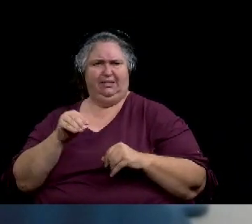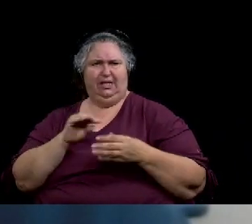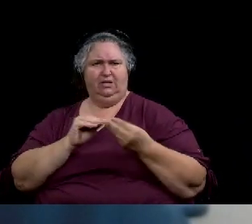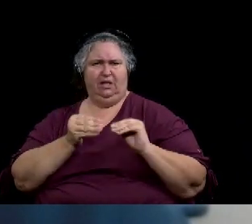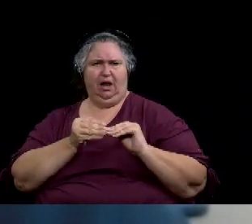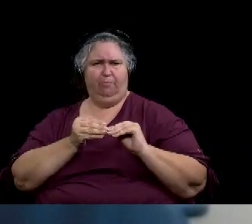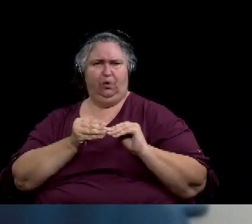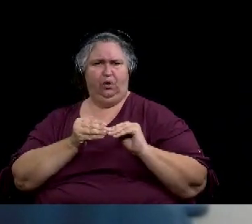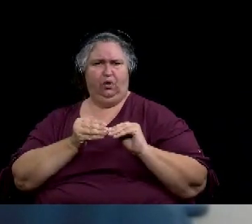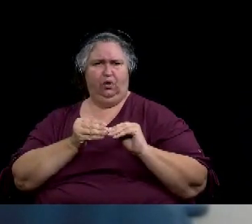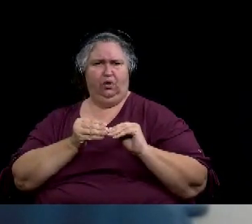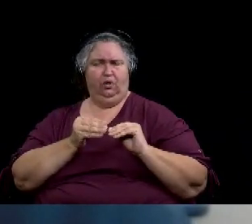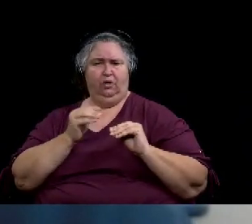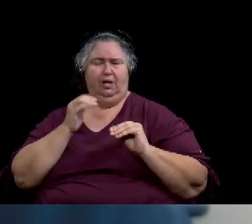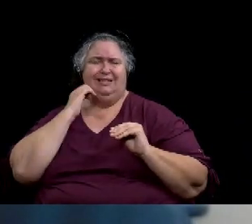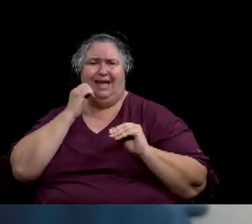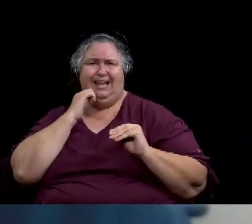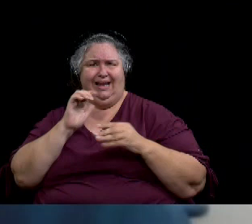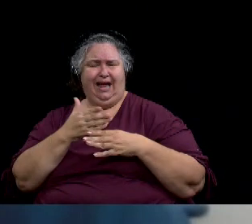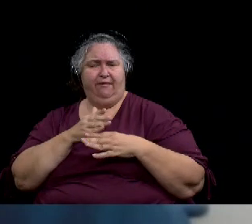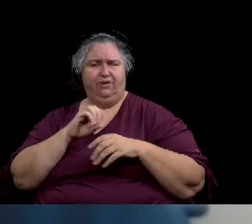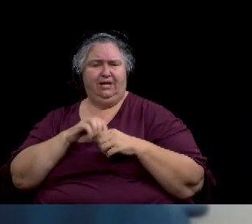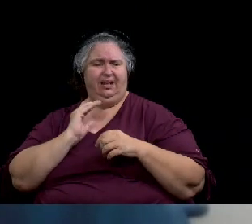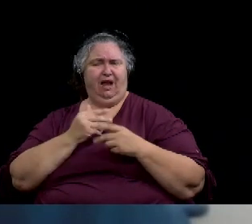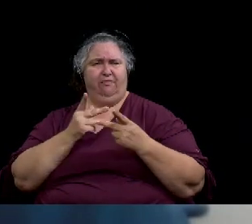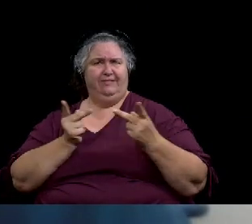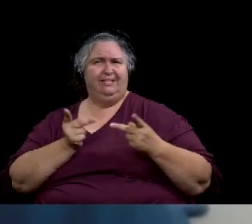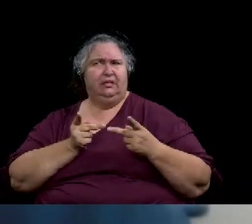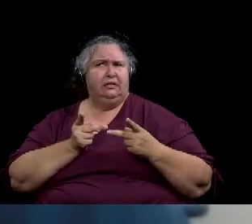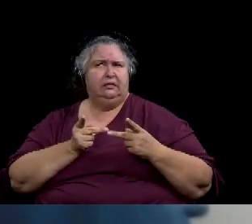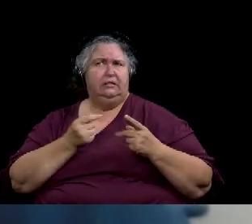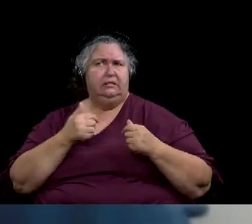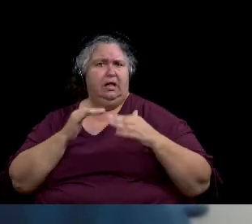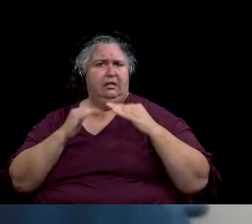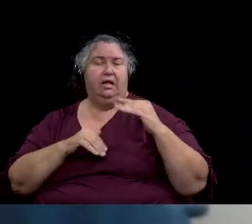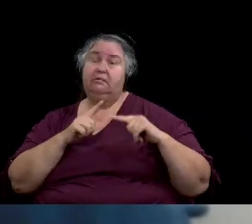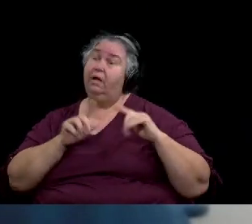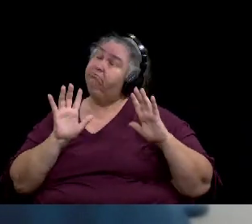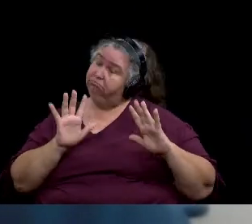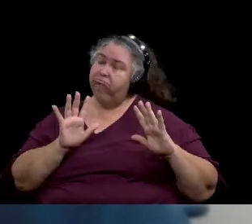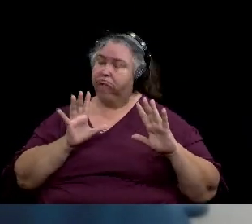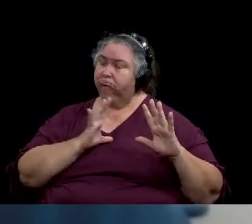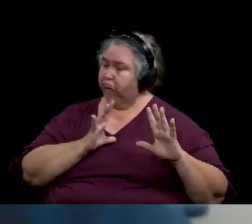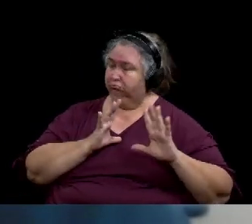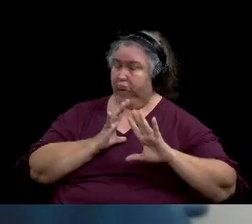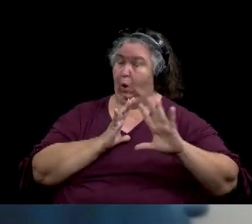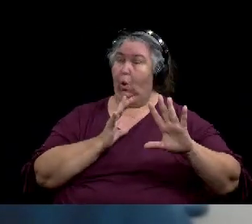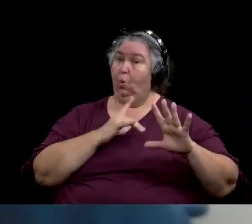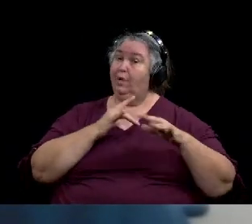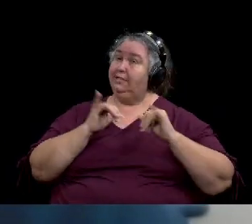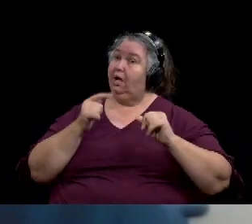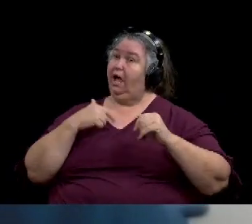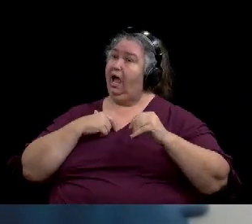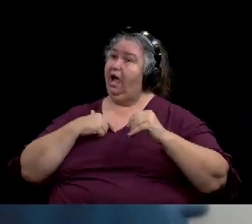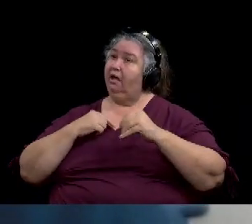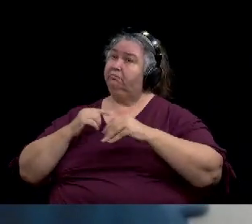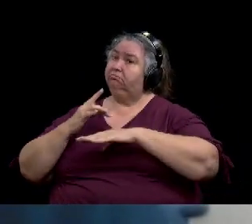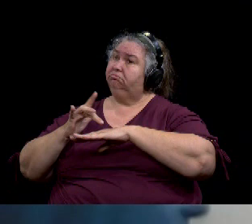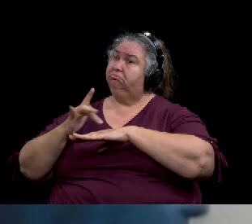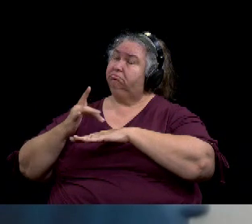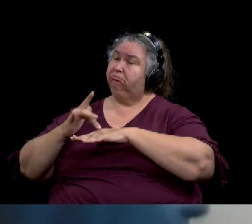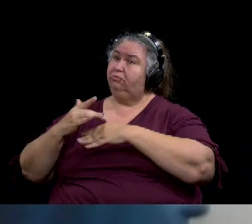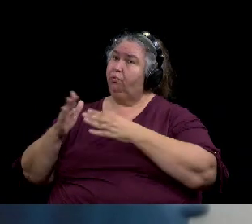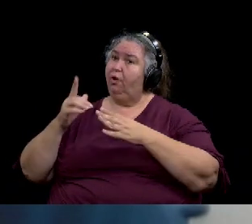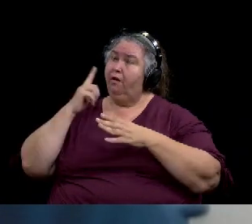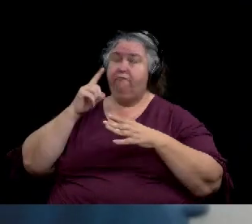average in our facility. It's still less than 15%, but nonetheless, we still have capacity for COVID patients. We have capacity